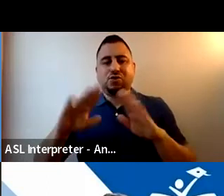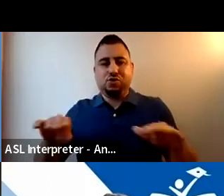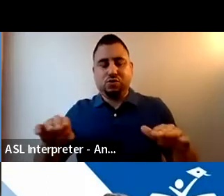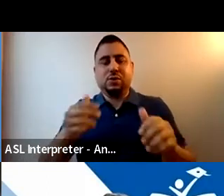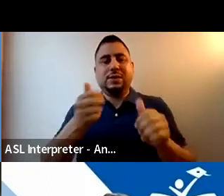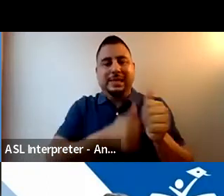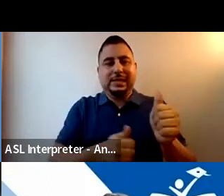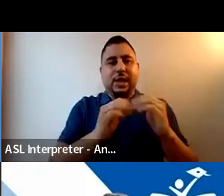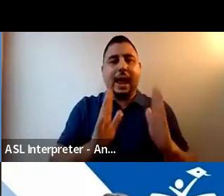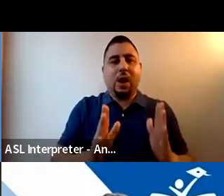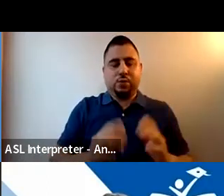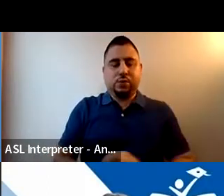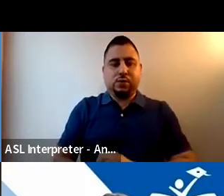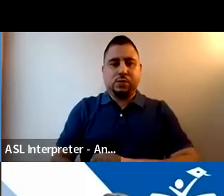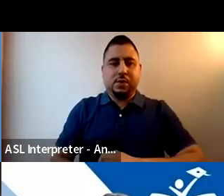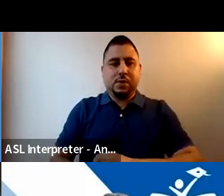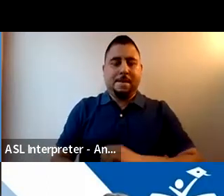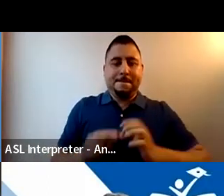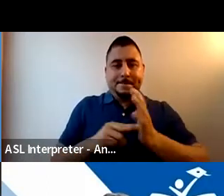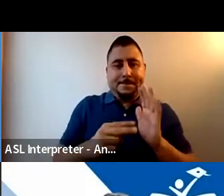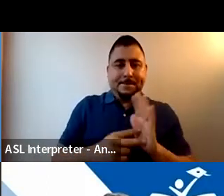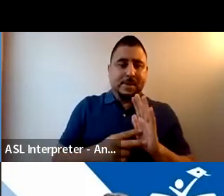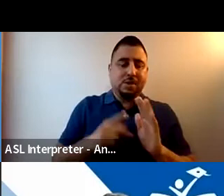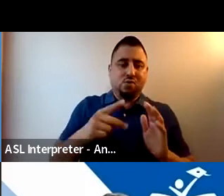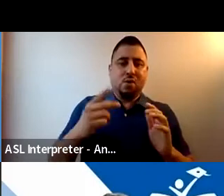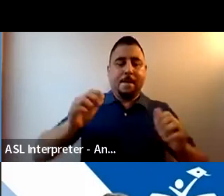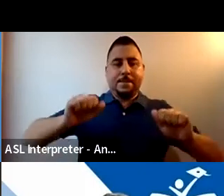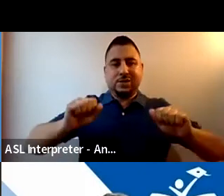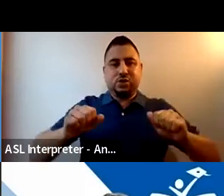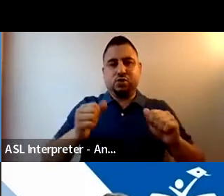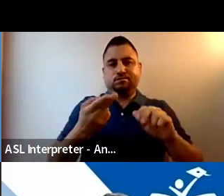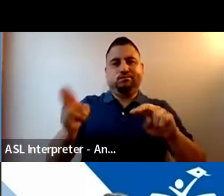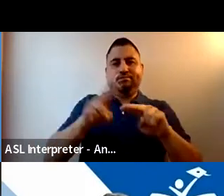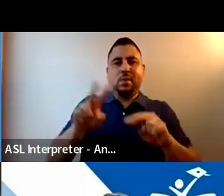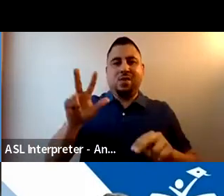per dwelling, which means that you are looking at a potential influx of